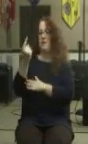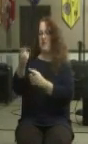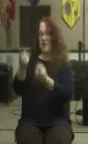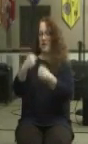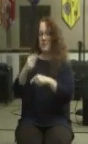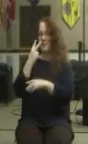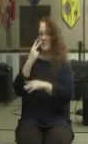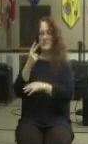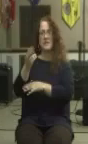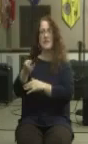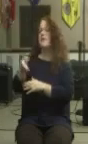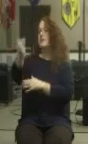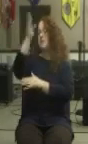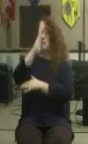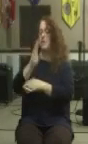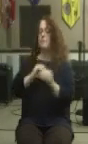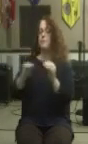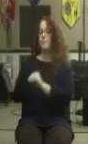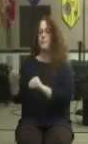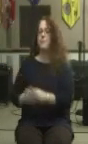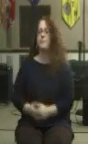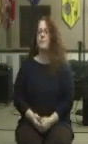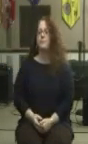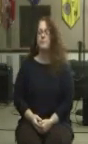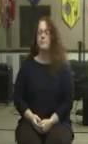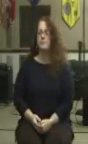and that alone.